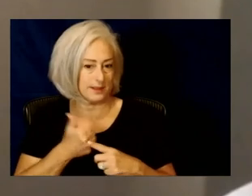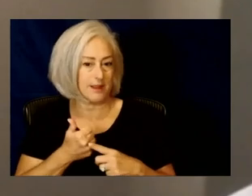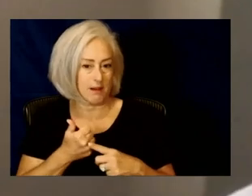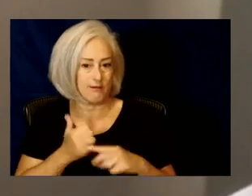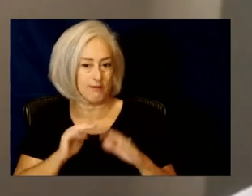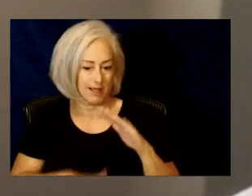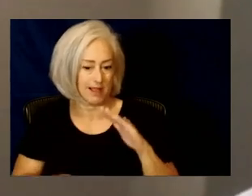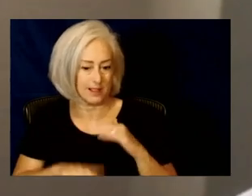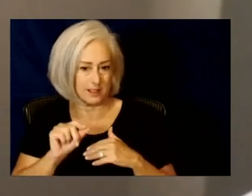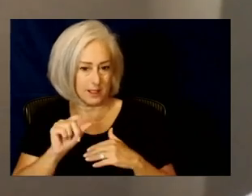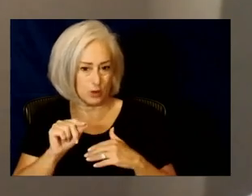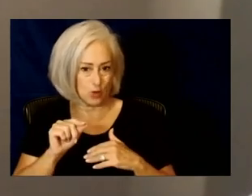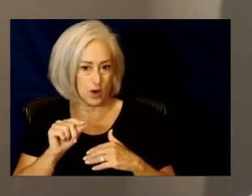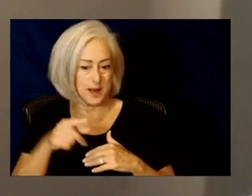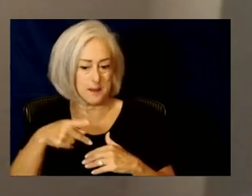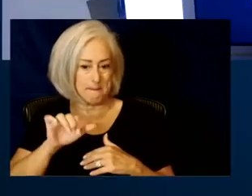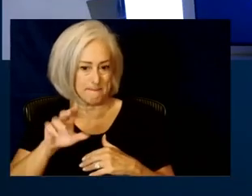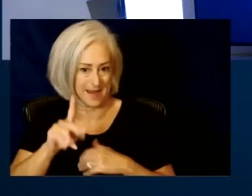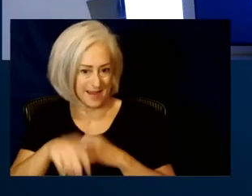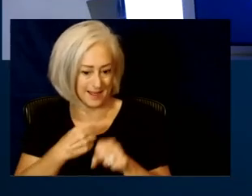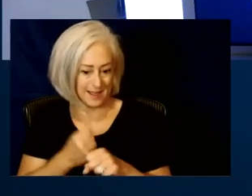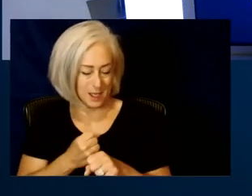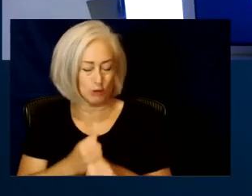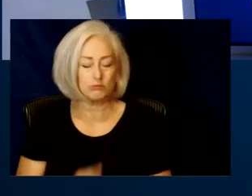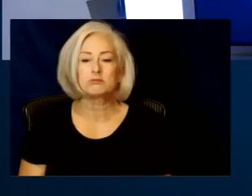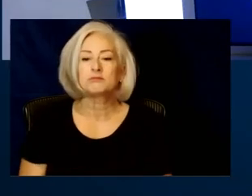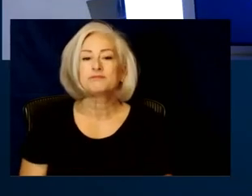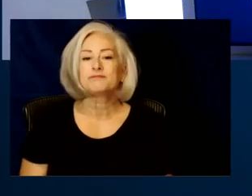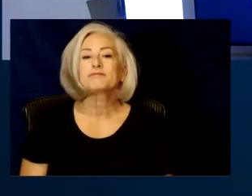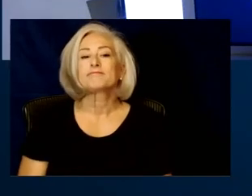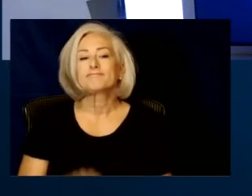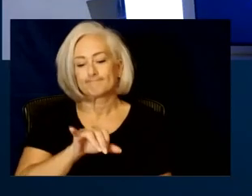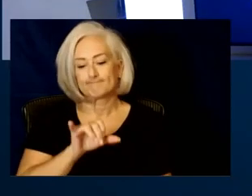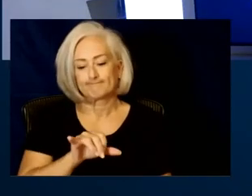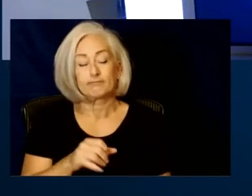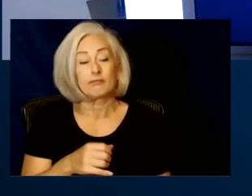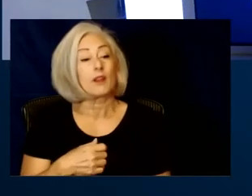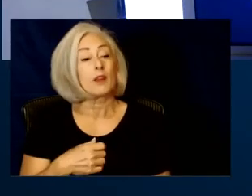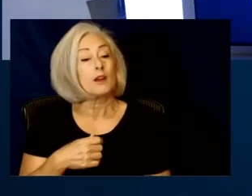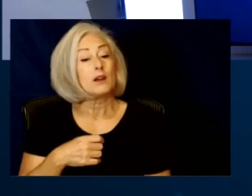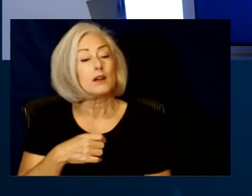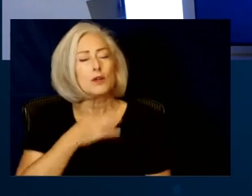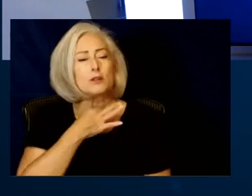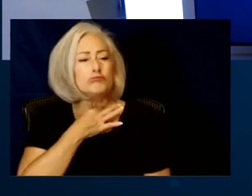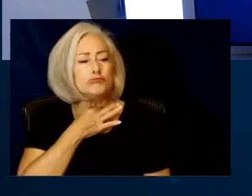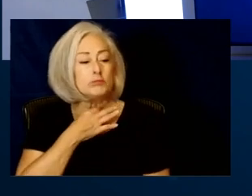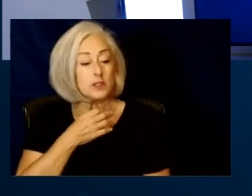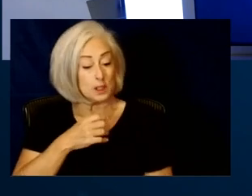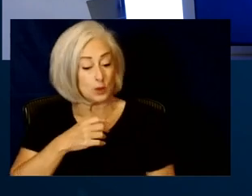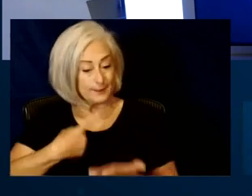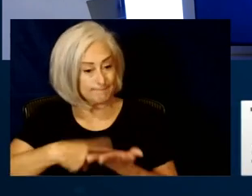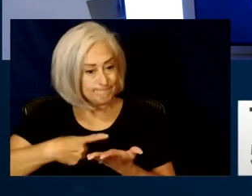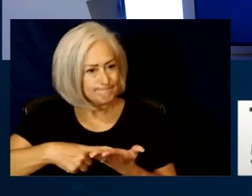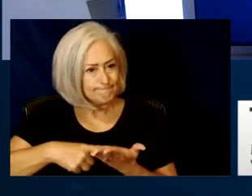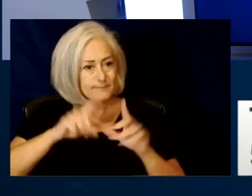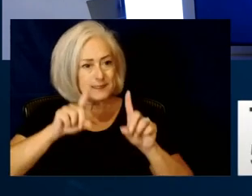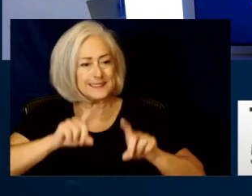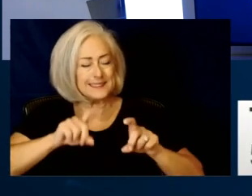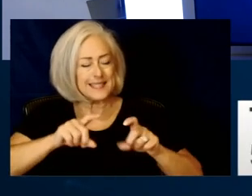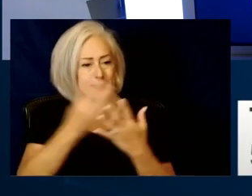guidelines reflect that. So Dr. Castro, when we talk about screening, there are some basic principles of screening about how many do we have